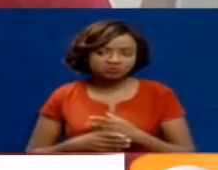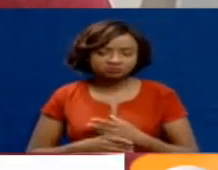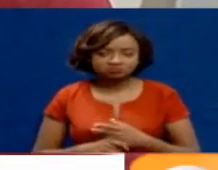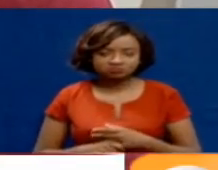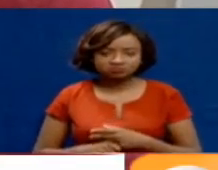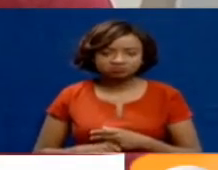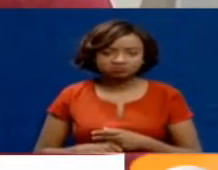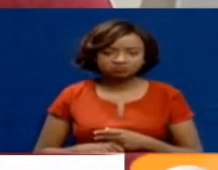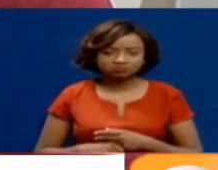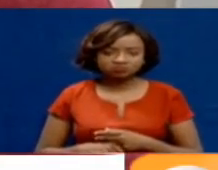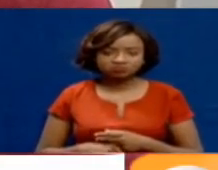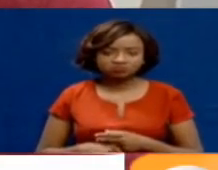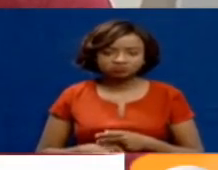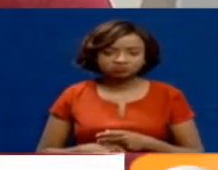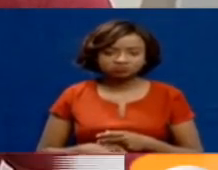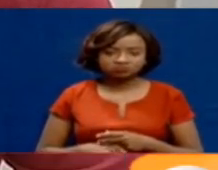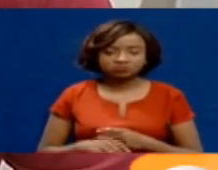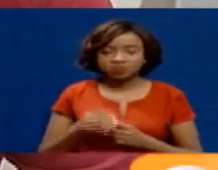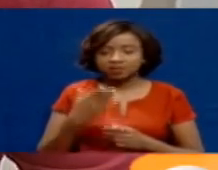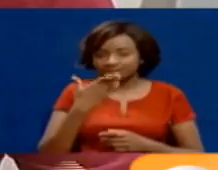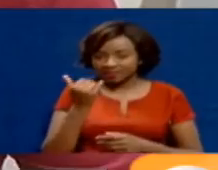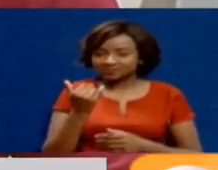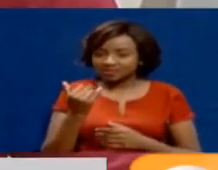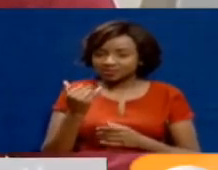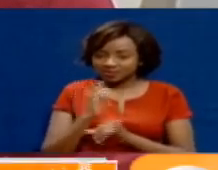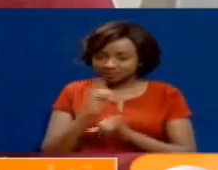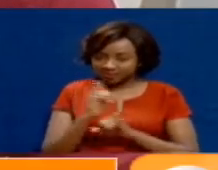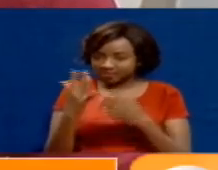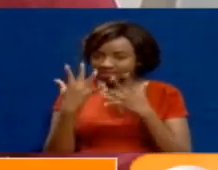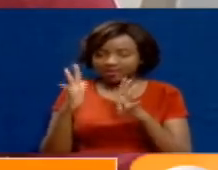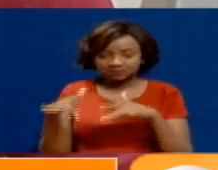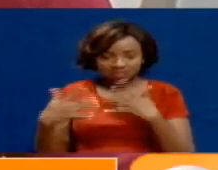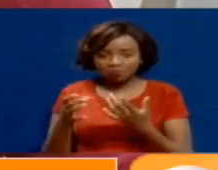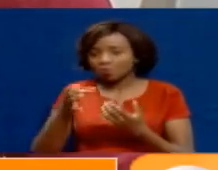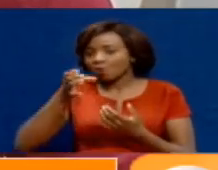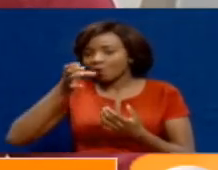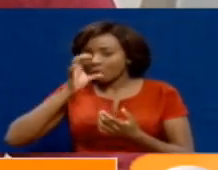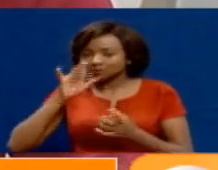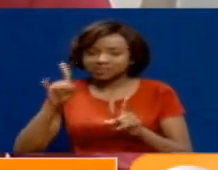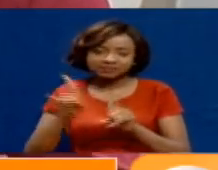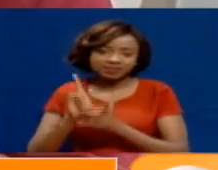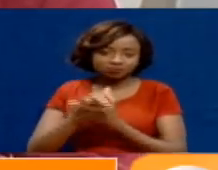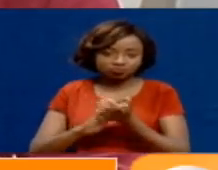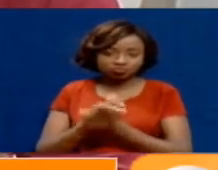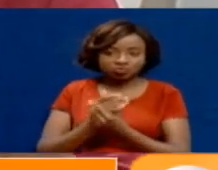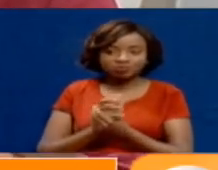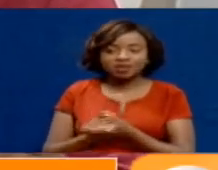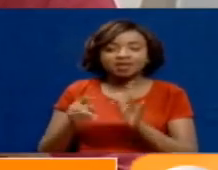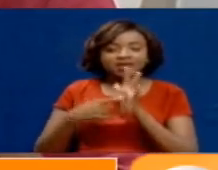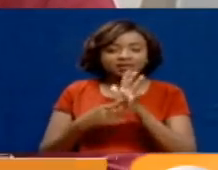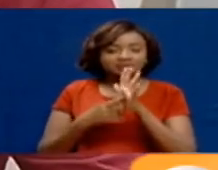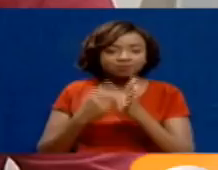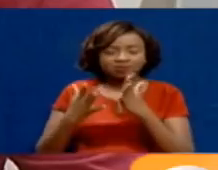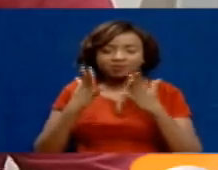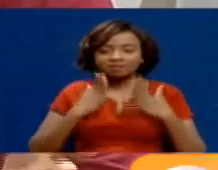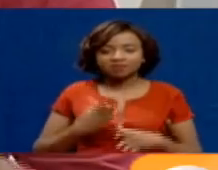the most effective way of cleaning your hands is soap and water. And I keep giving this example of somebody who has been either in the